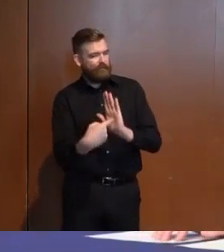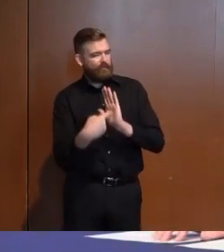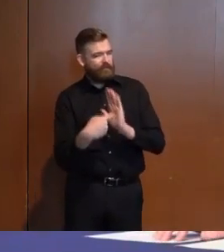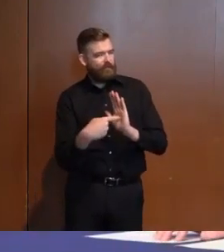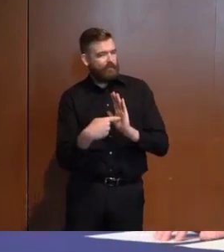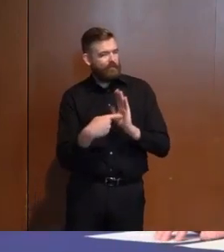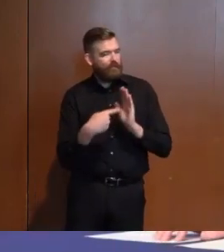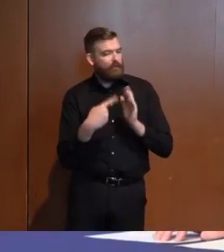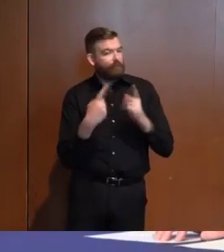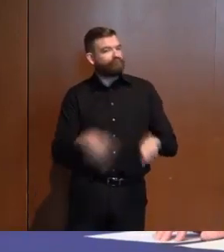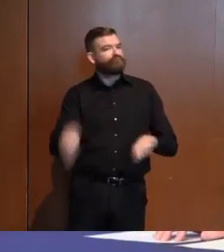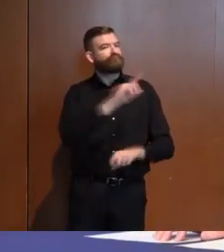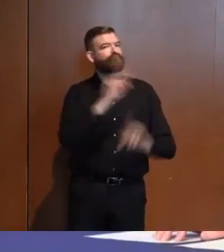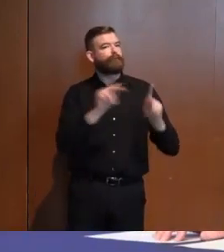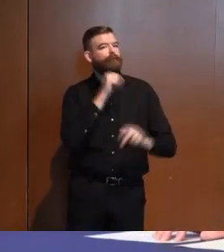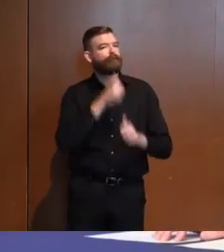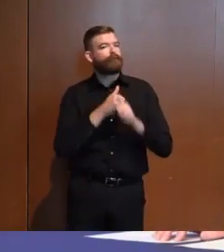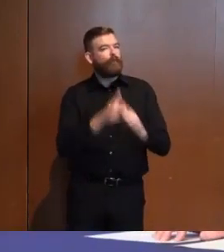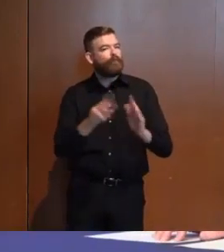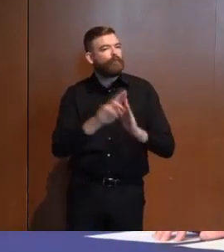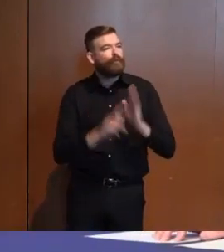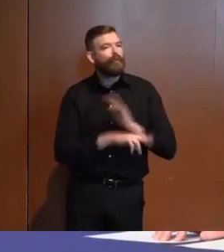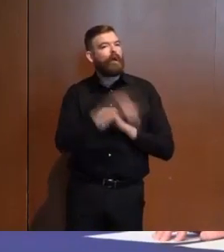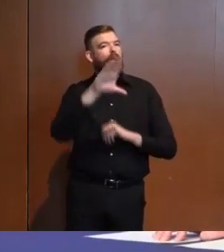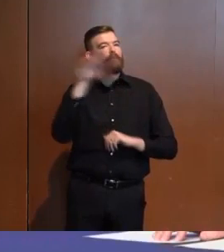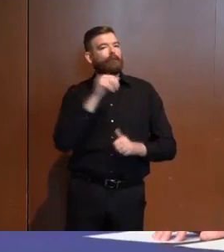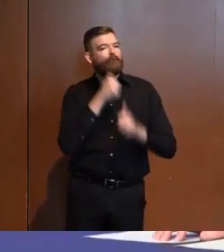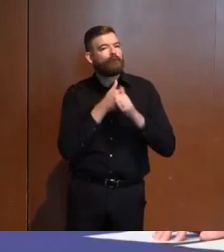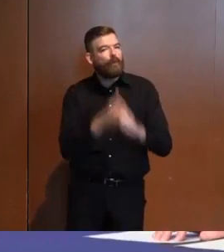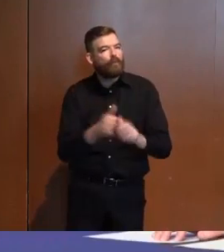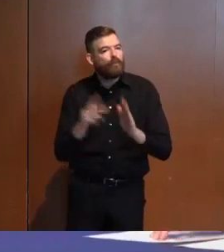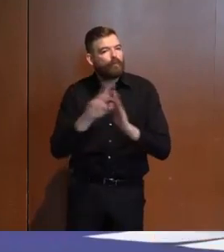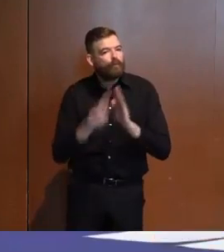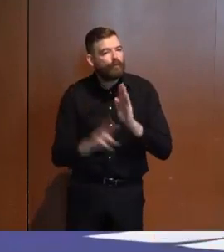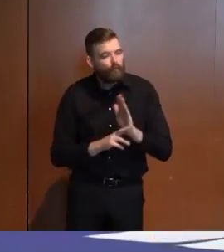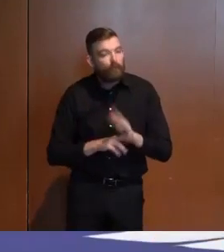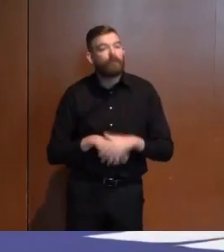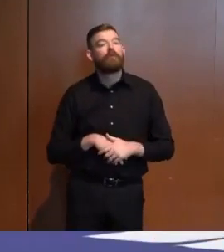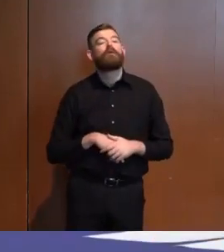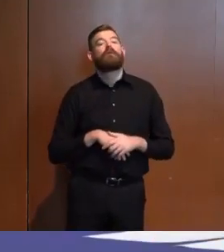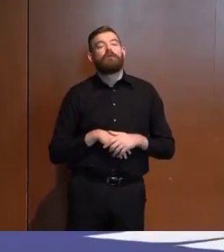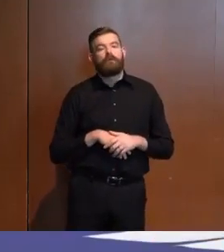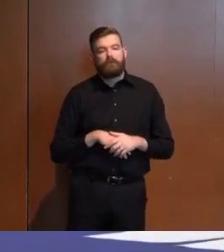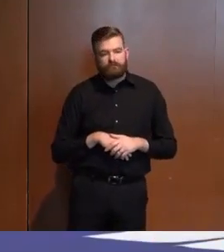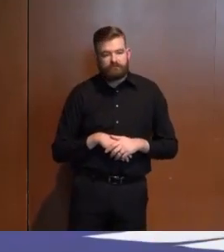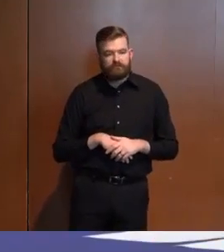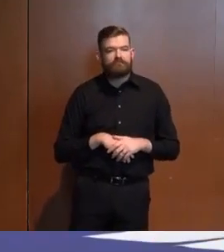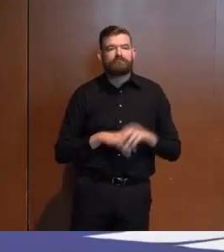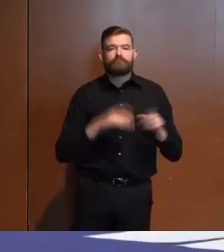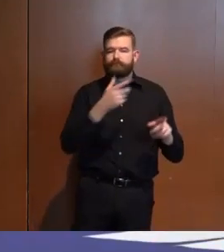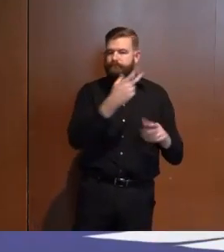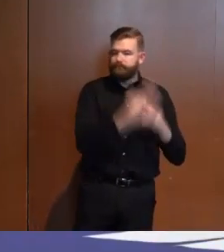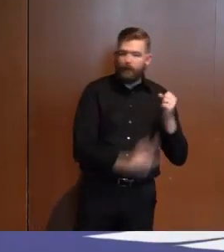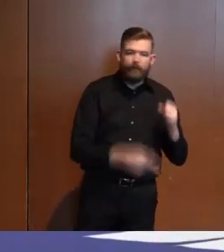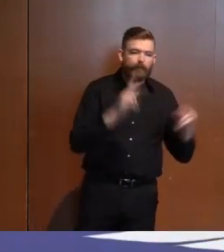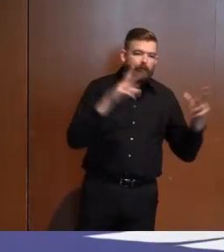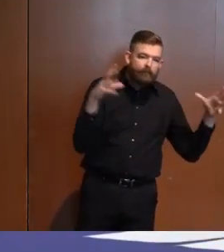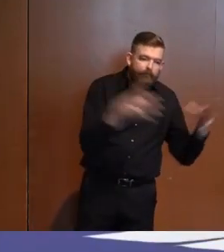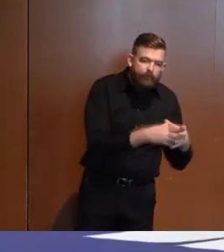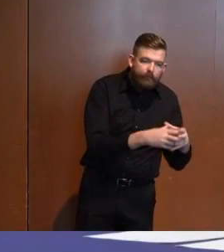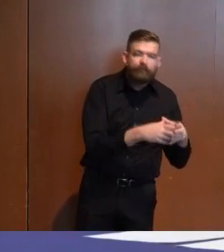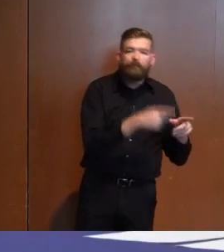the evidence that comes in there as well. I'm going to come here and then here. I'll get you both. Thank you. Follow up on the timeline